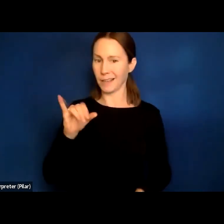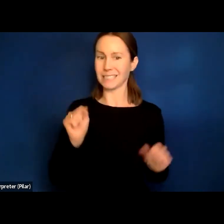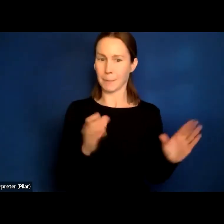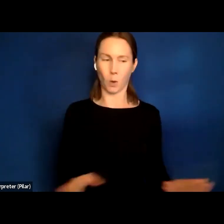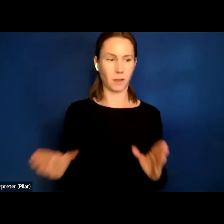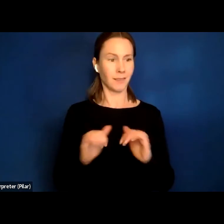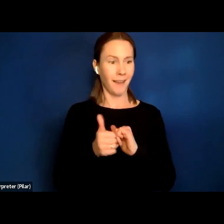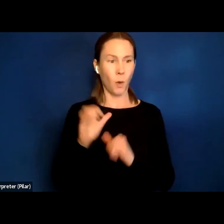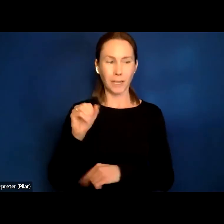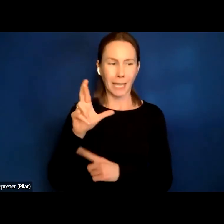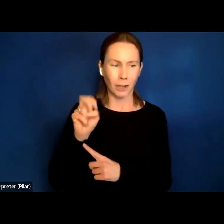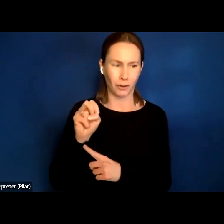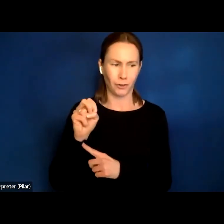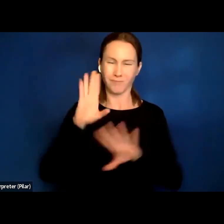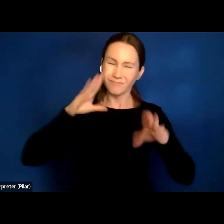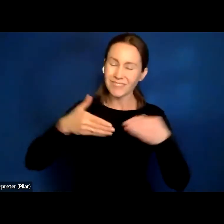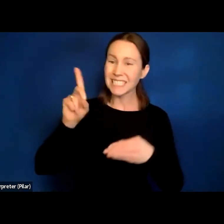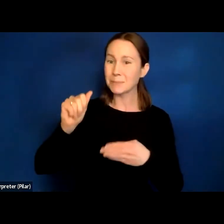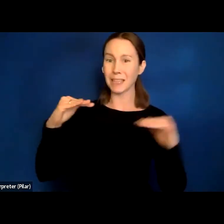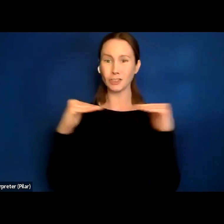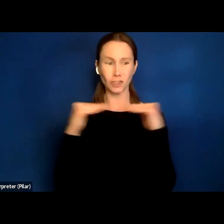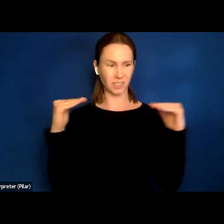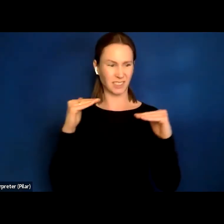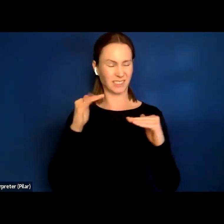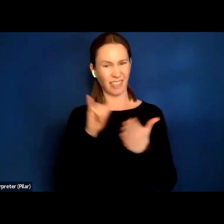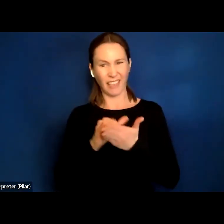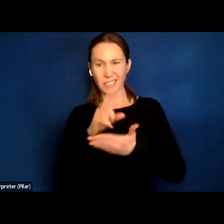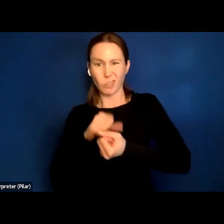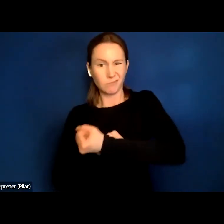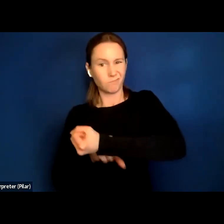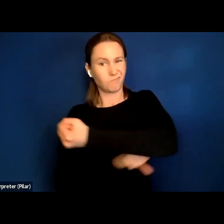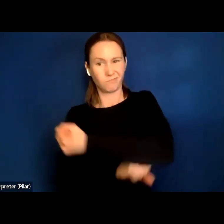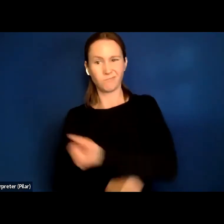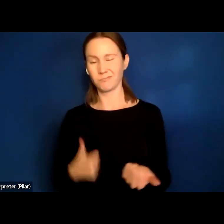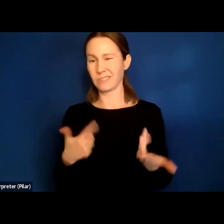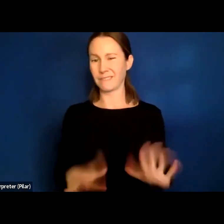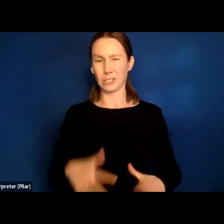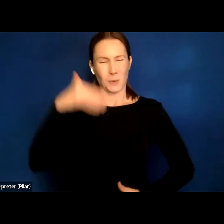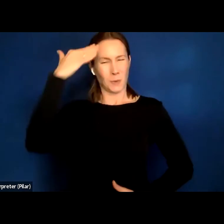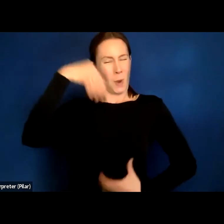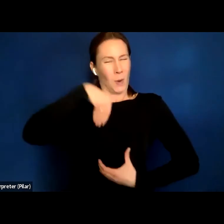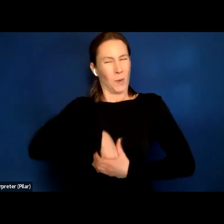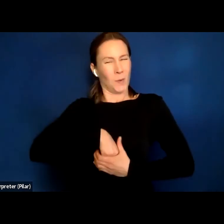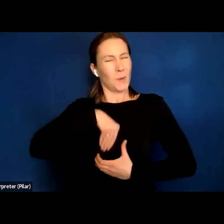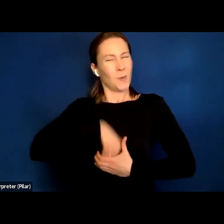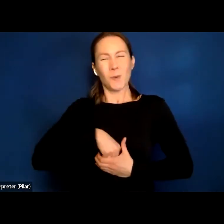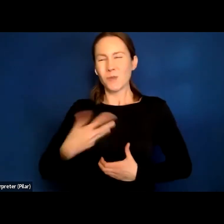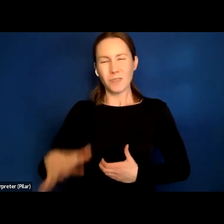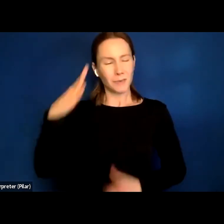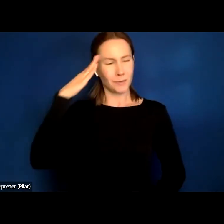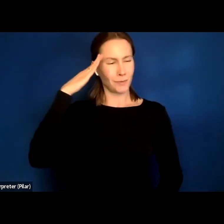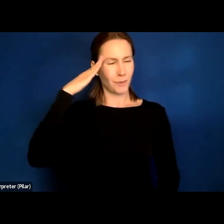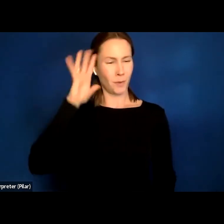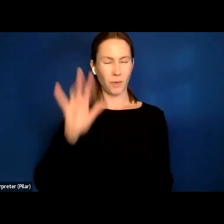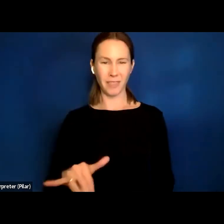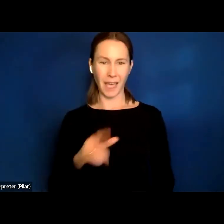centering disability justice principles at its core. And I knew in my bones that